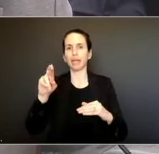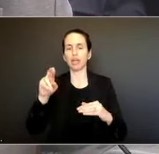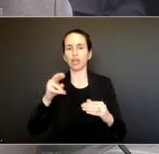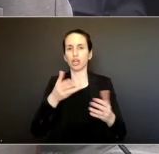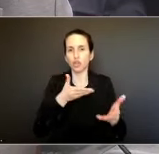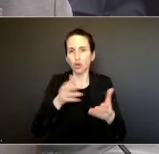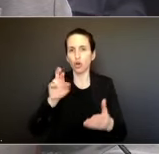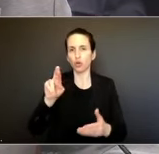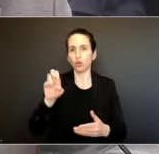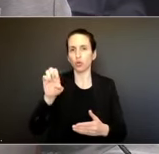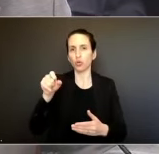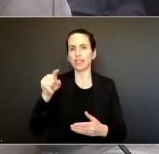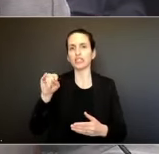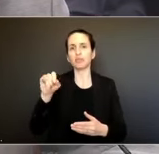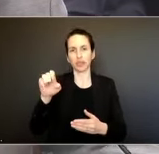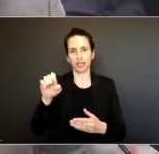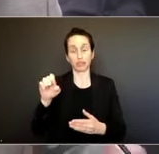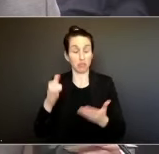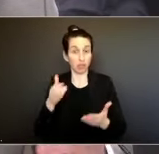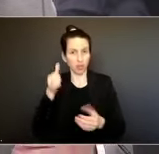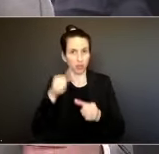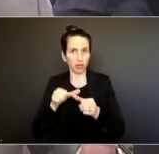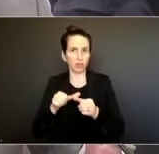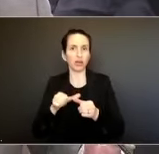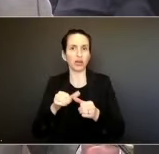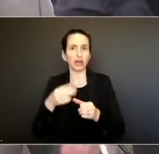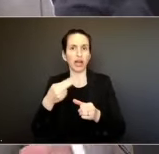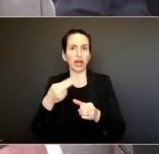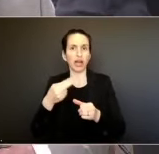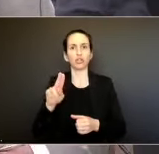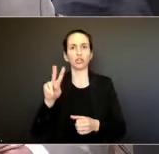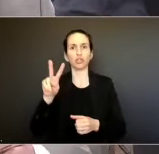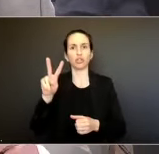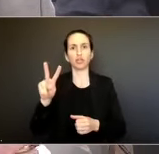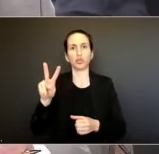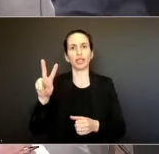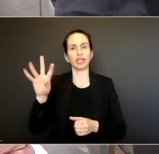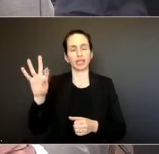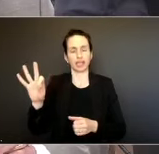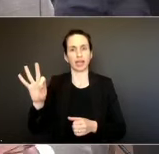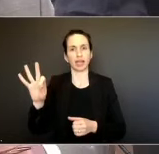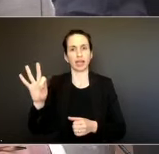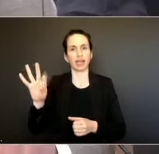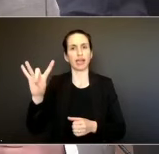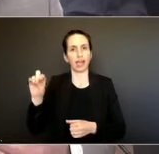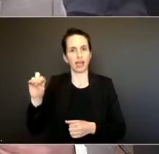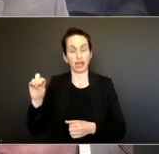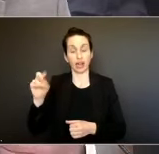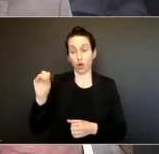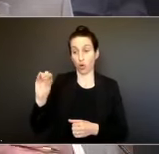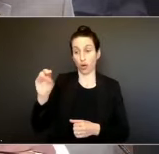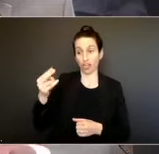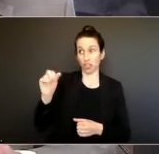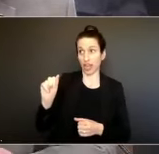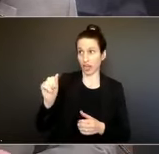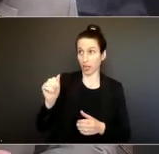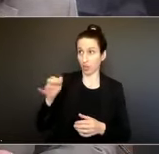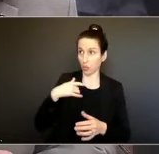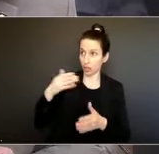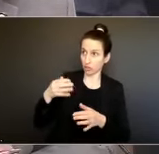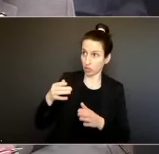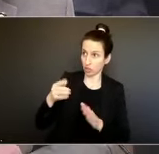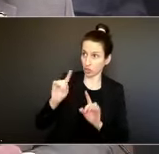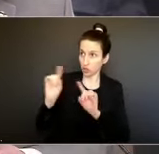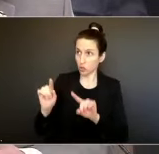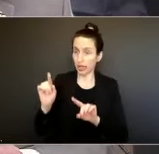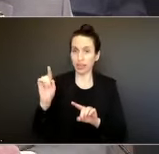Bill 2980, where we directed the Oregon Health Authority to put $6 million into this pilot project